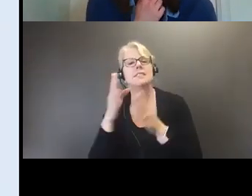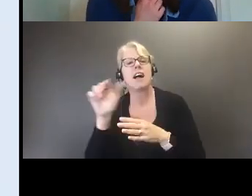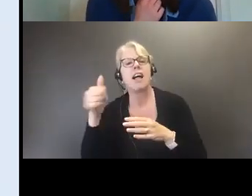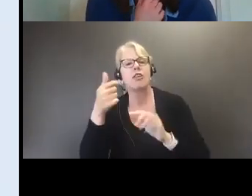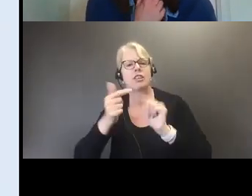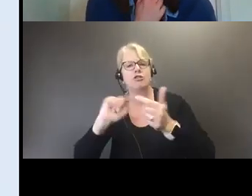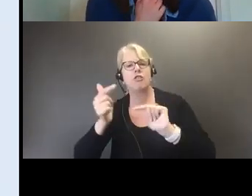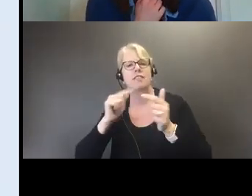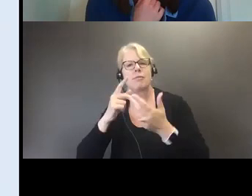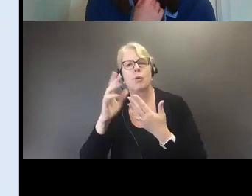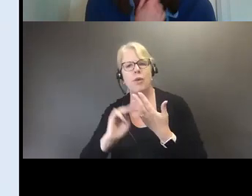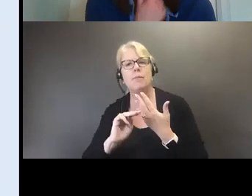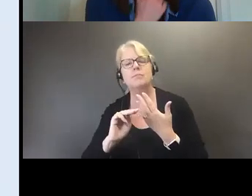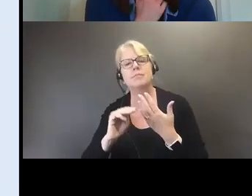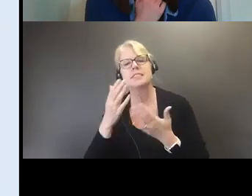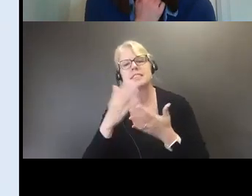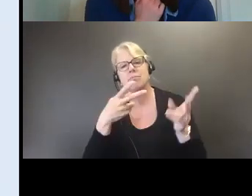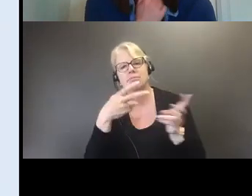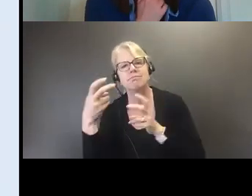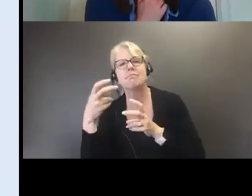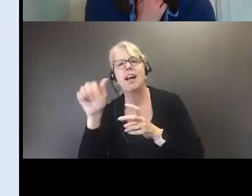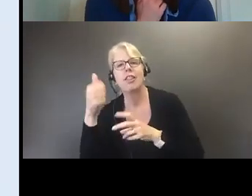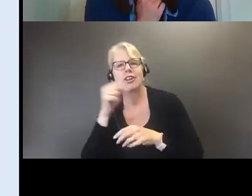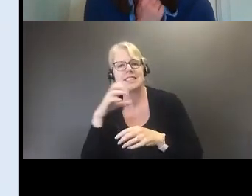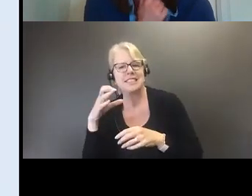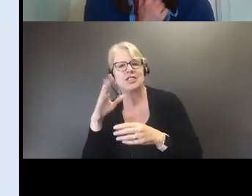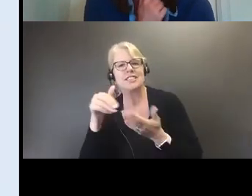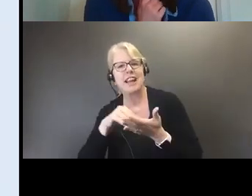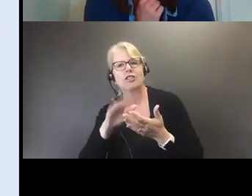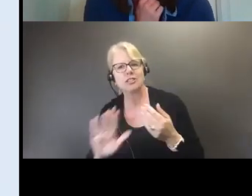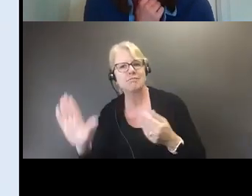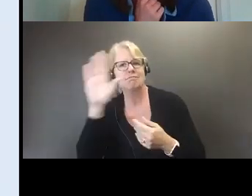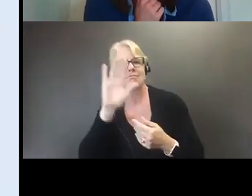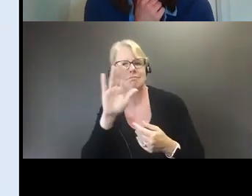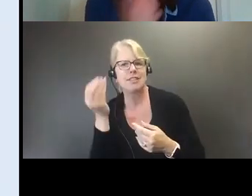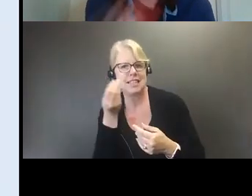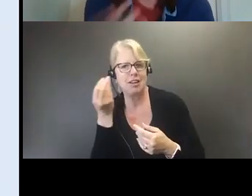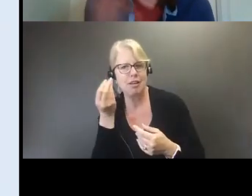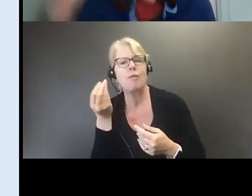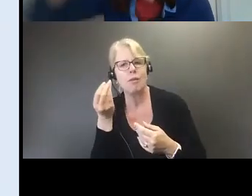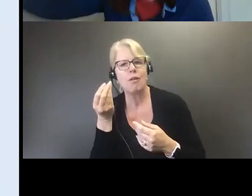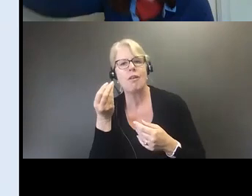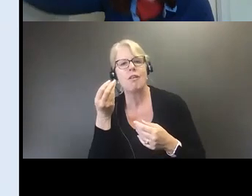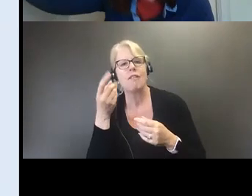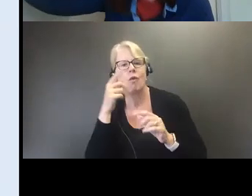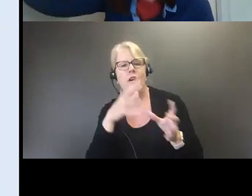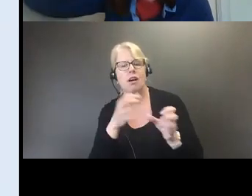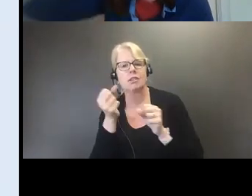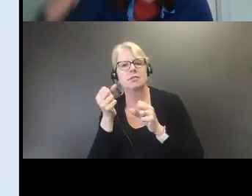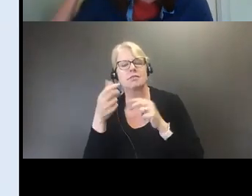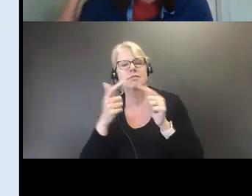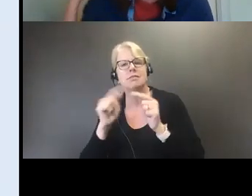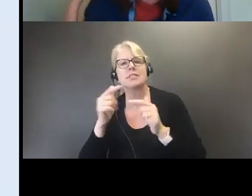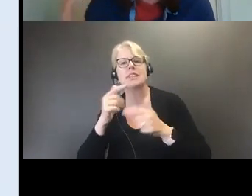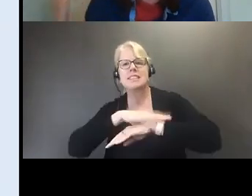lot of these have been picked up by other Senior Centres Without Walls across Ontario for interactive activities, so table